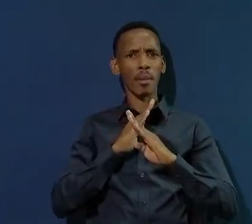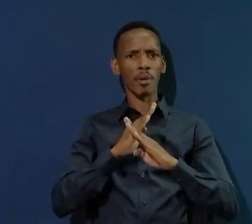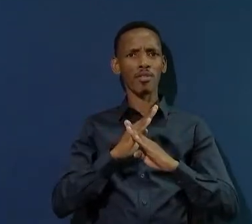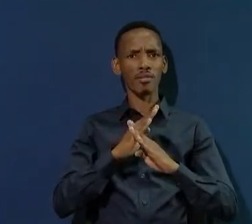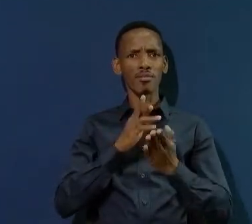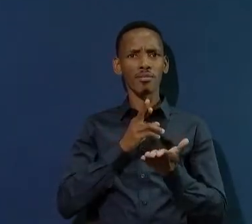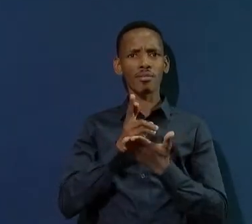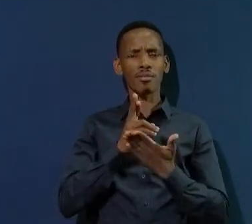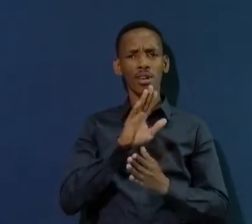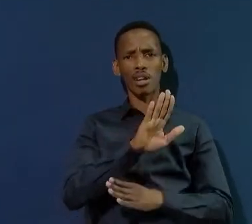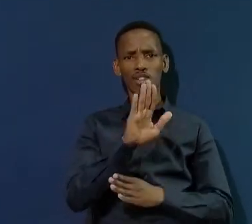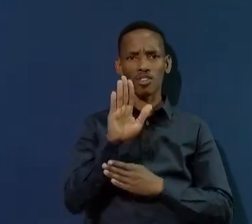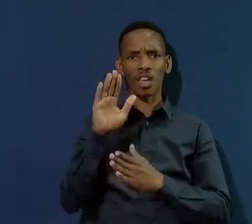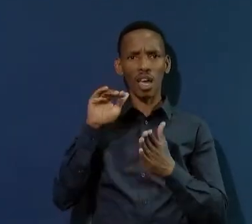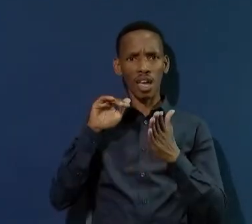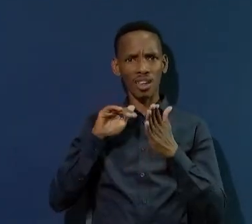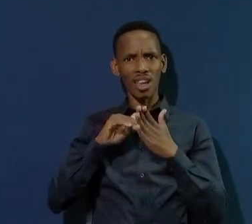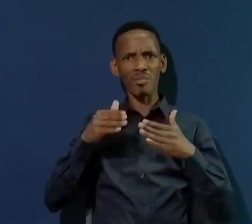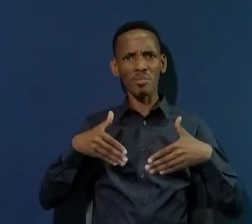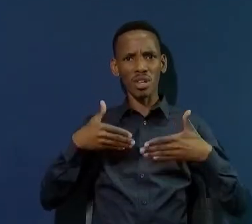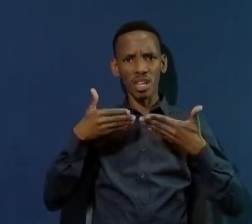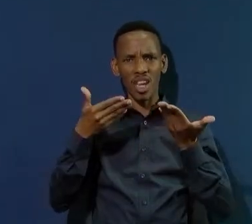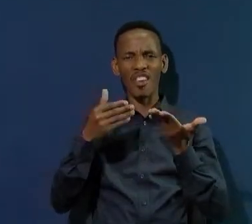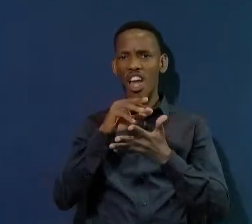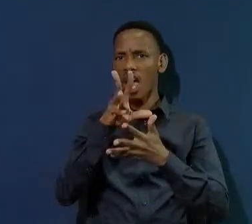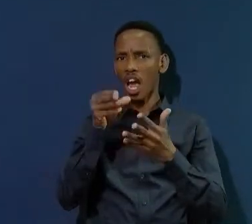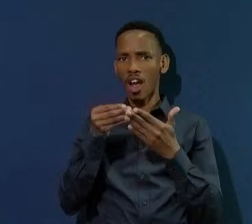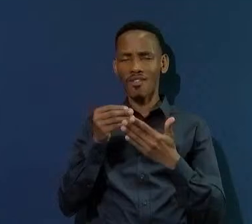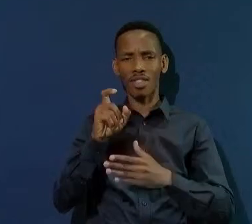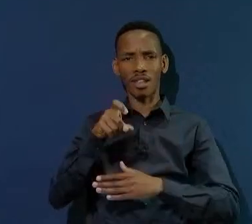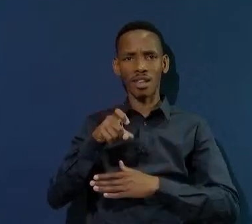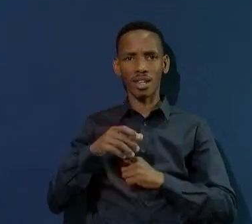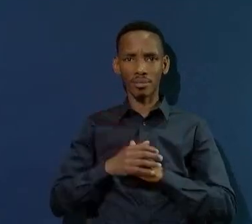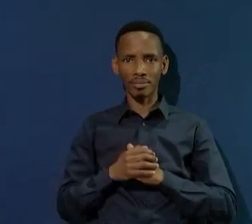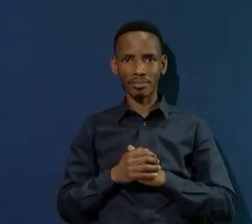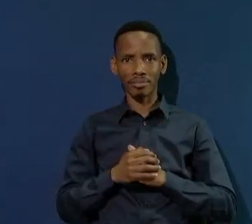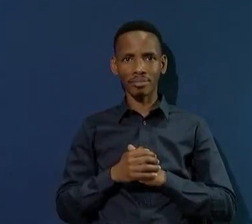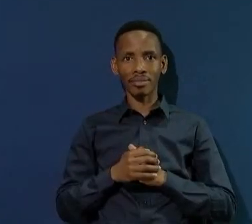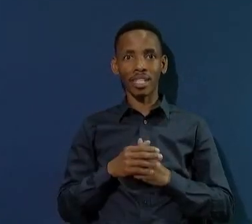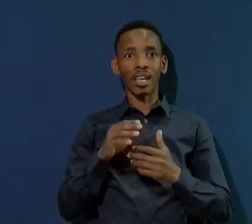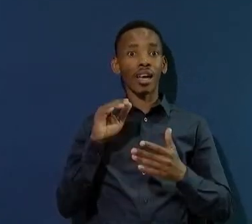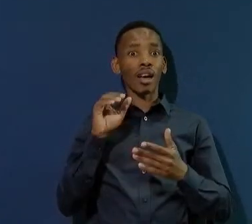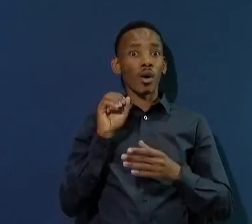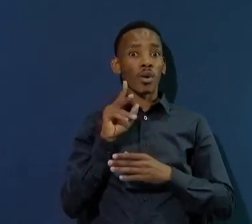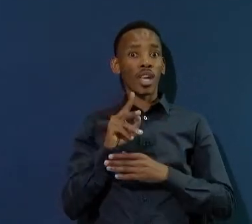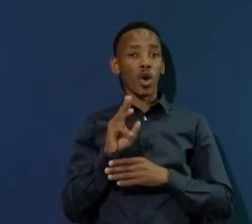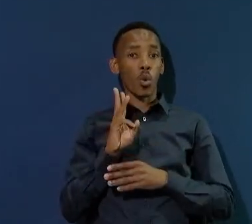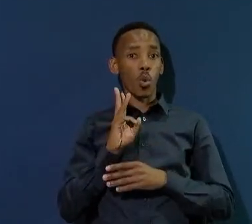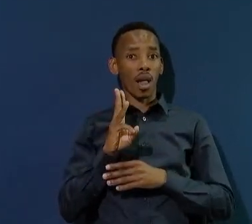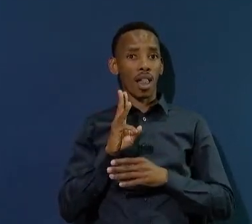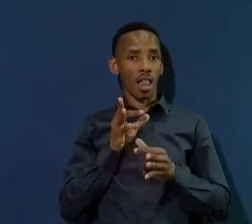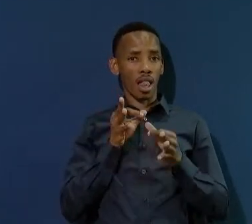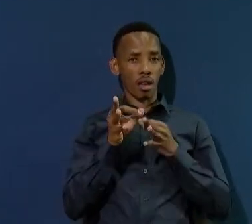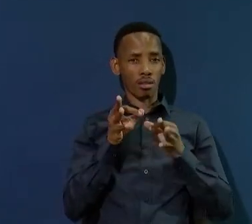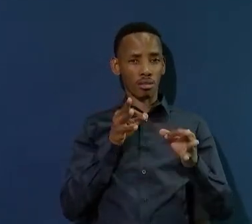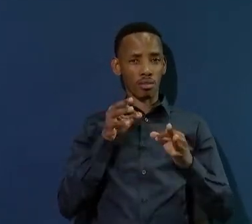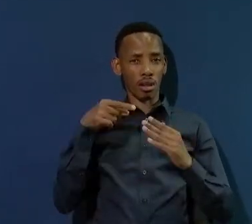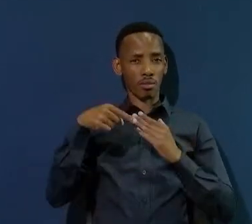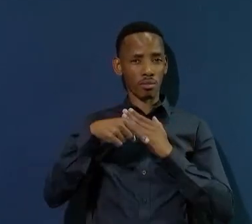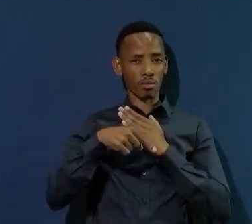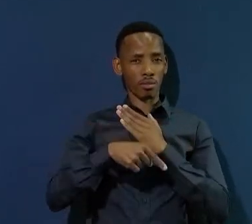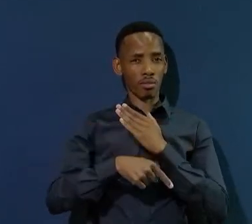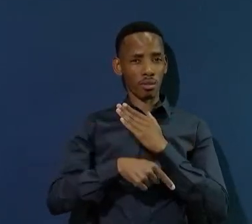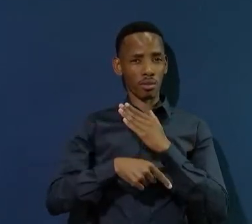basically providing the necessary oversight. Mm-hmm. Thank you. Re tla tsena thata re nwelela thata mo go yone